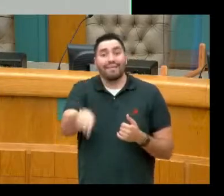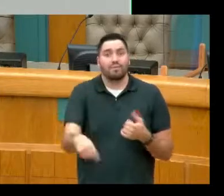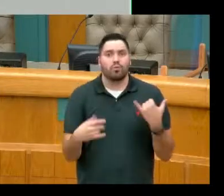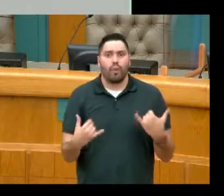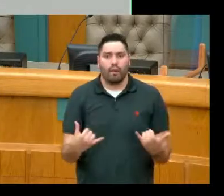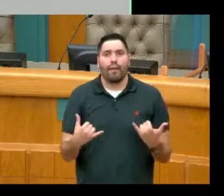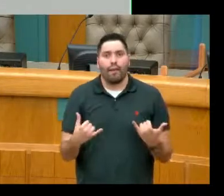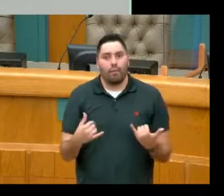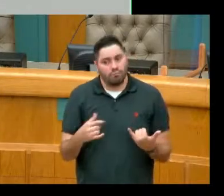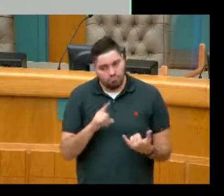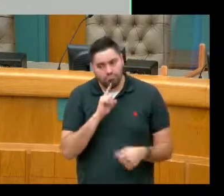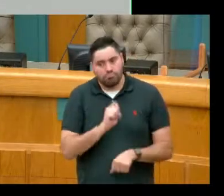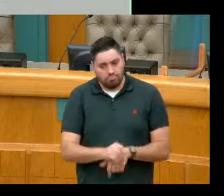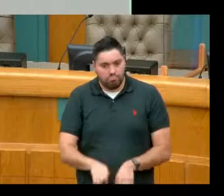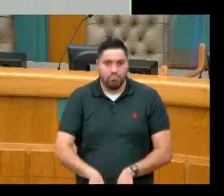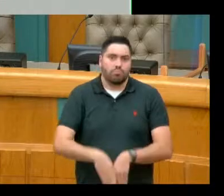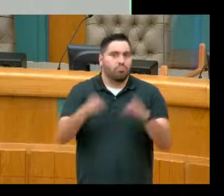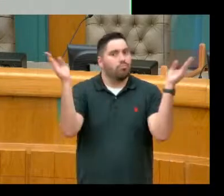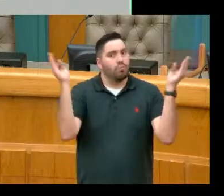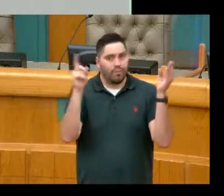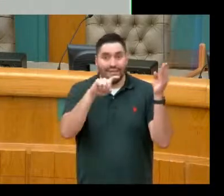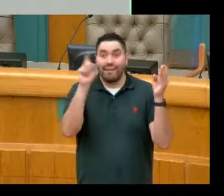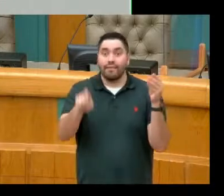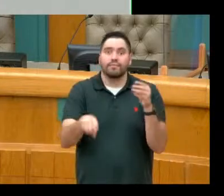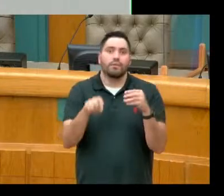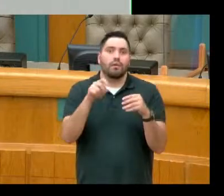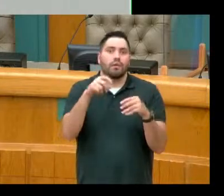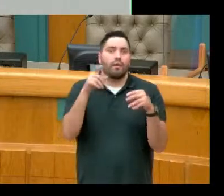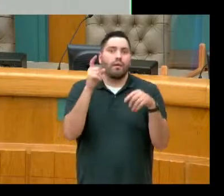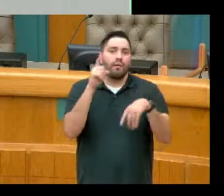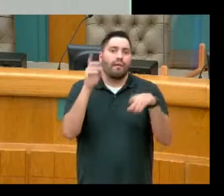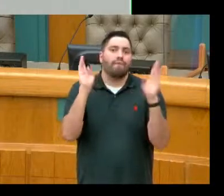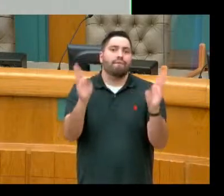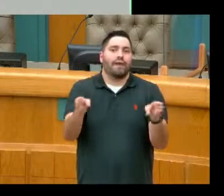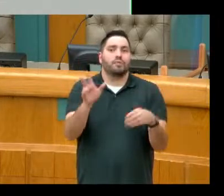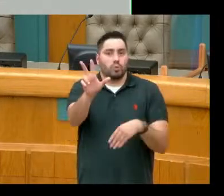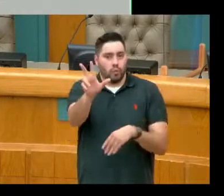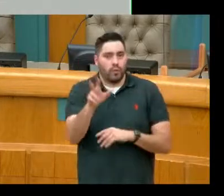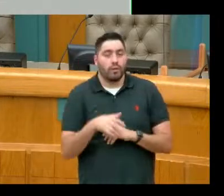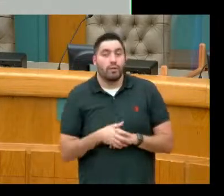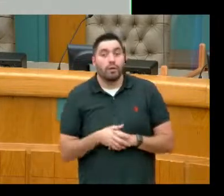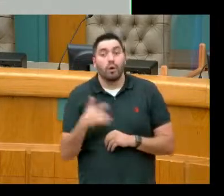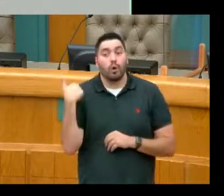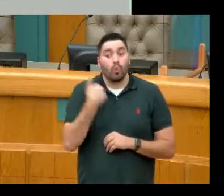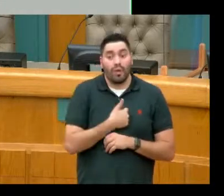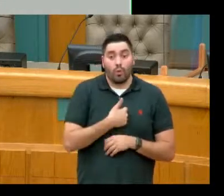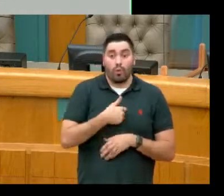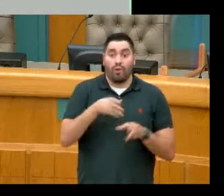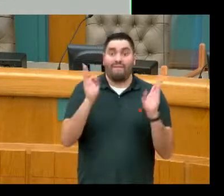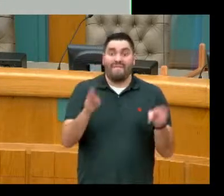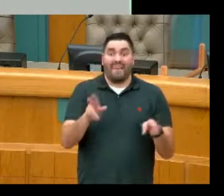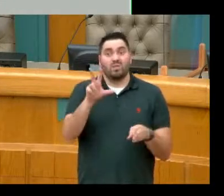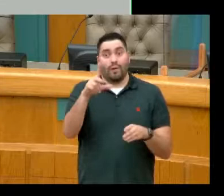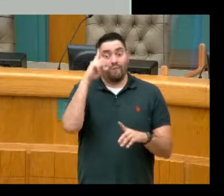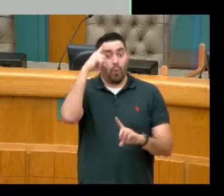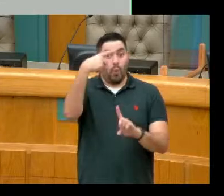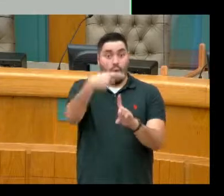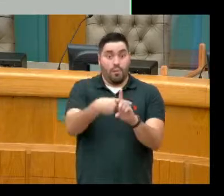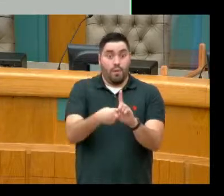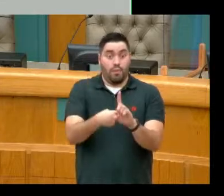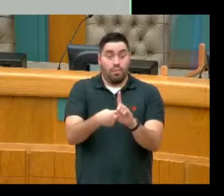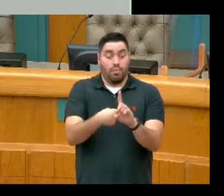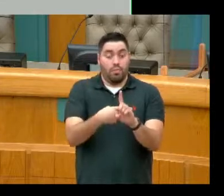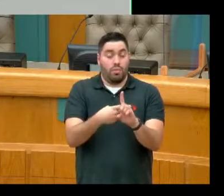component of this. If you want your kids to stay at home, they can for the most part. But we're increasing the number